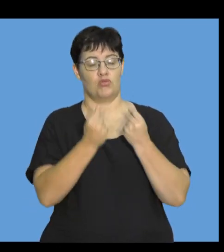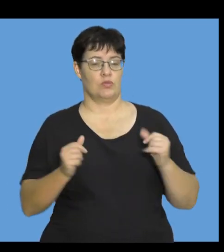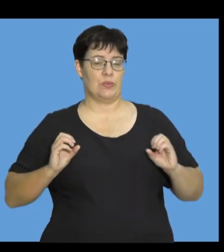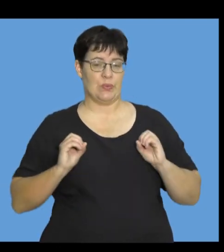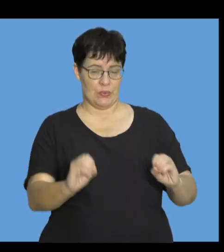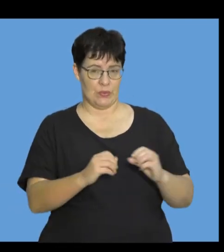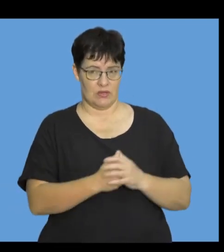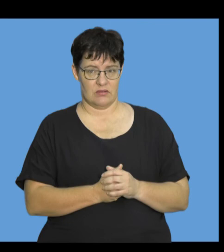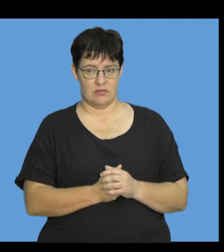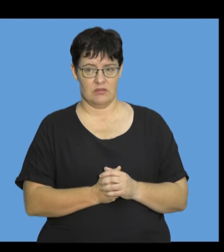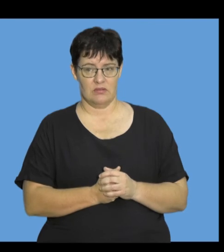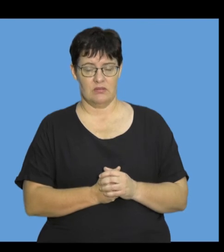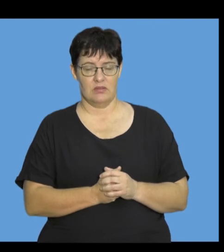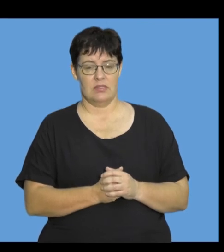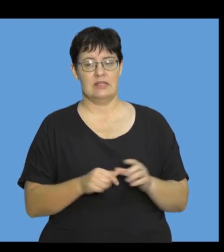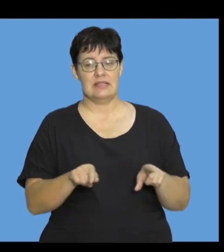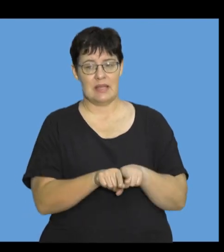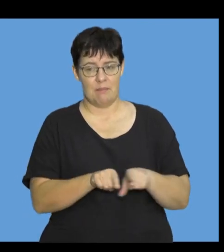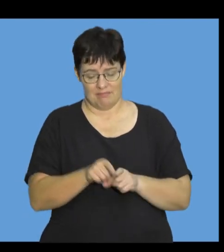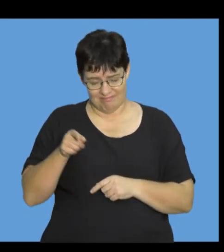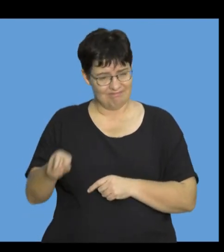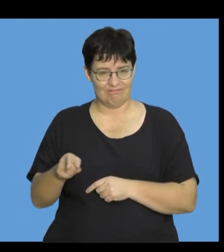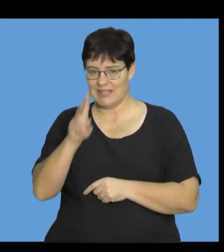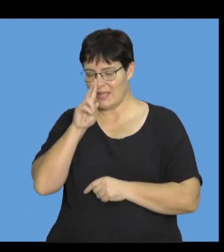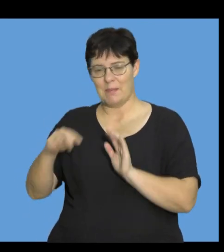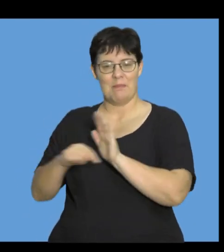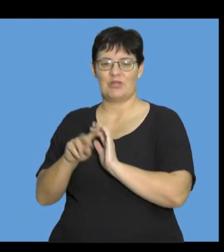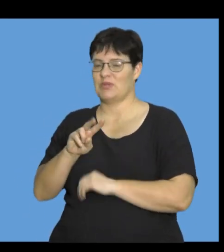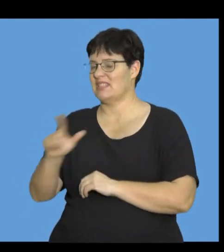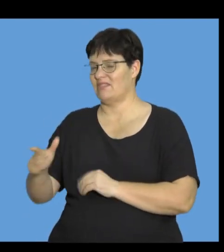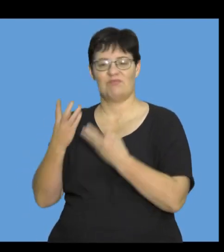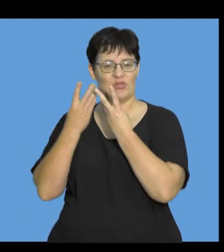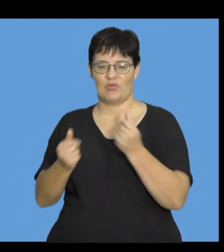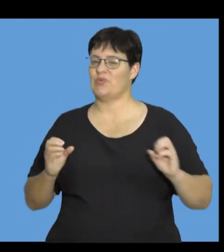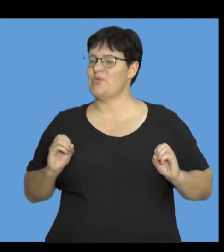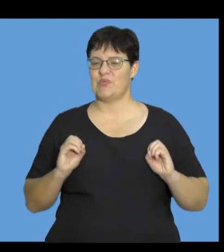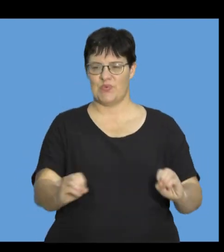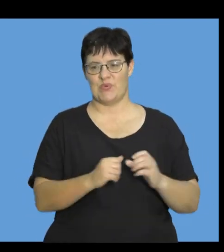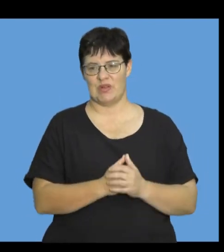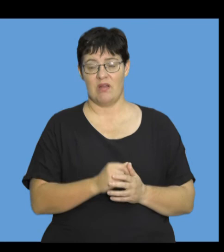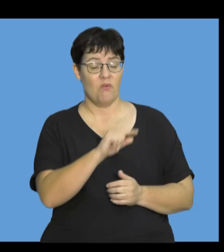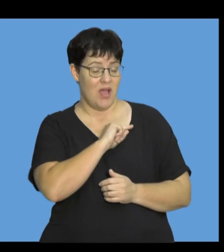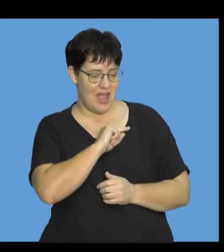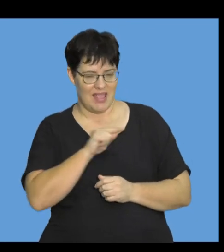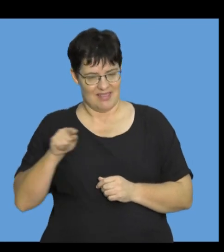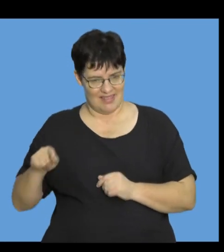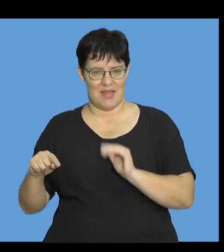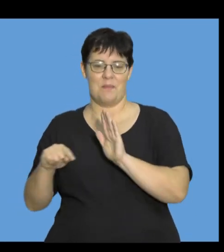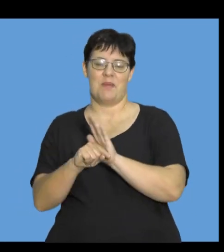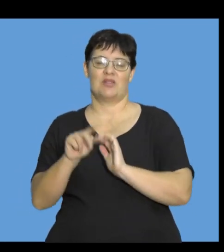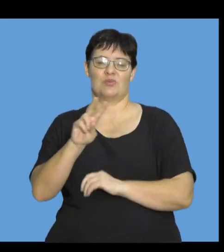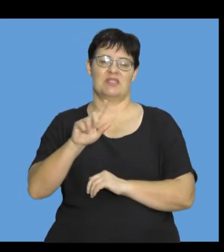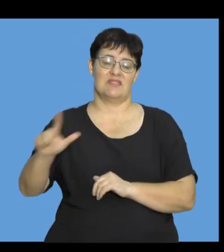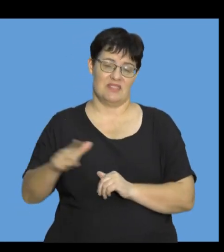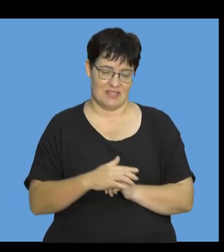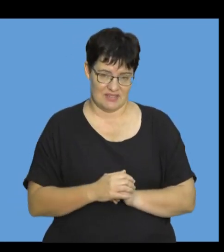no solution. Also, even with this one, there will not be a solution here. Why? Because